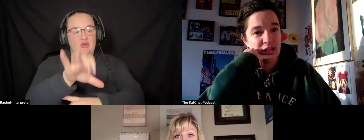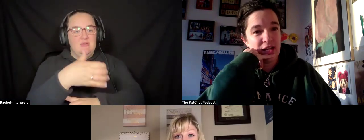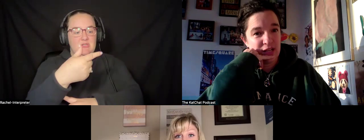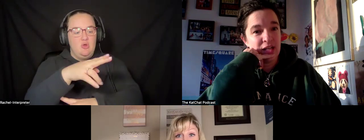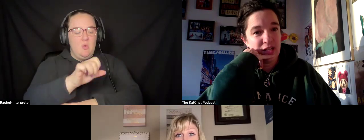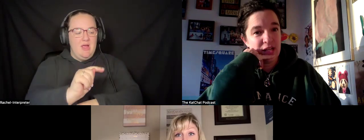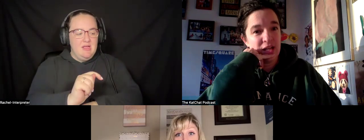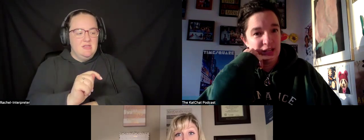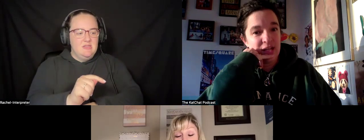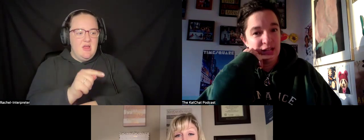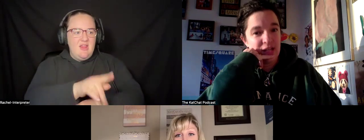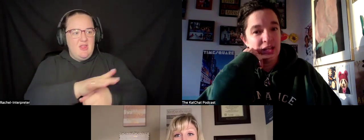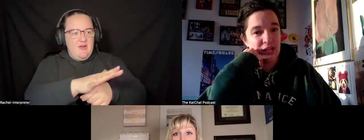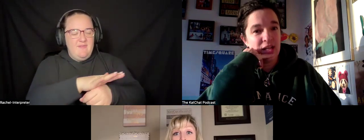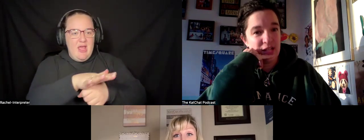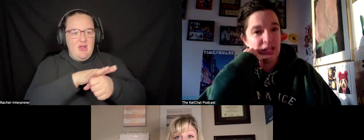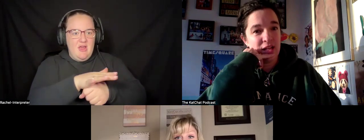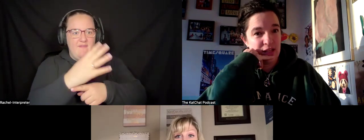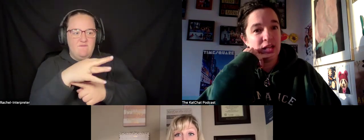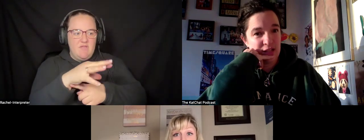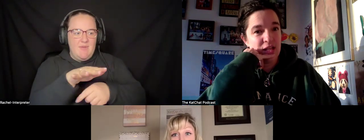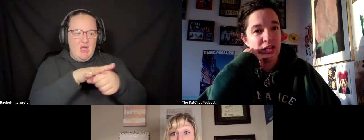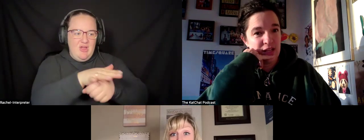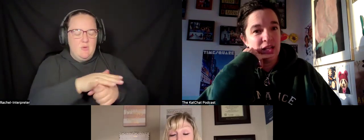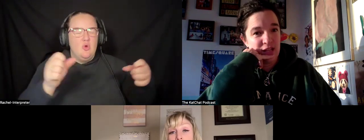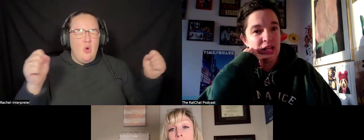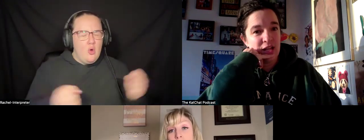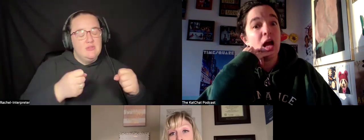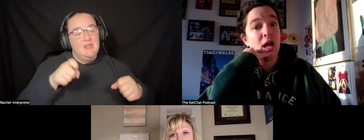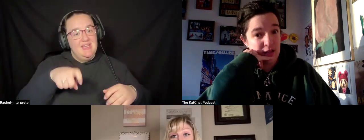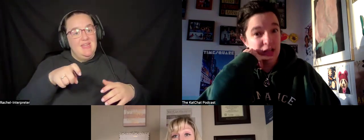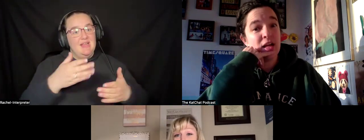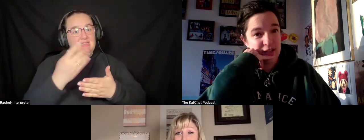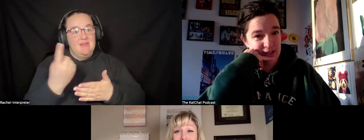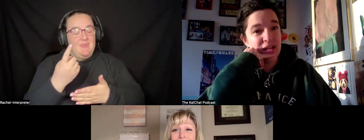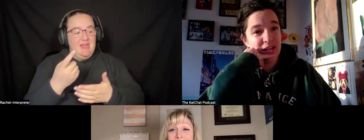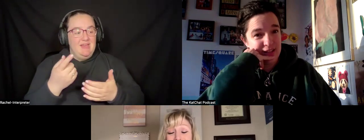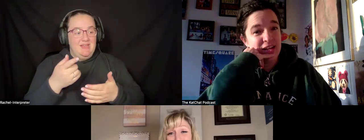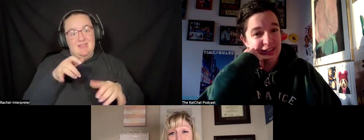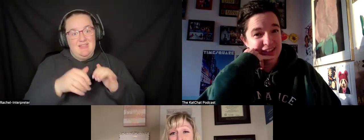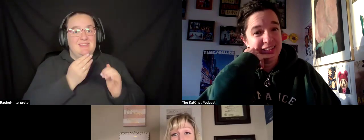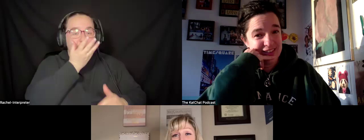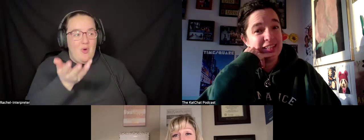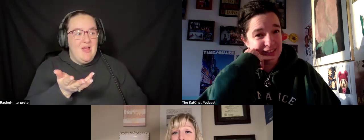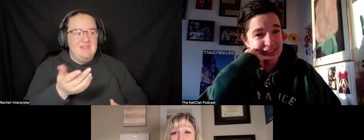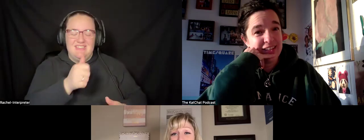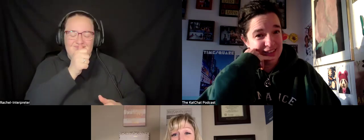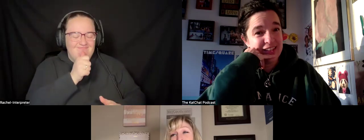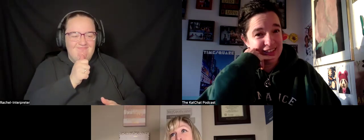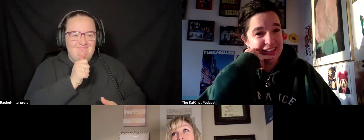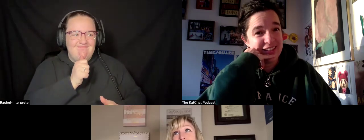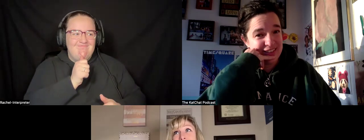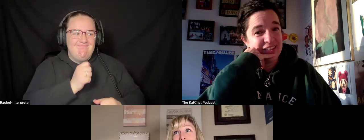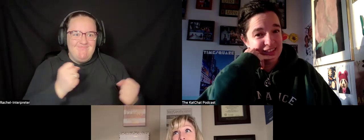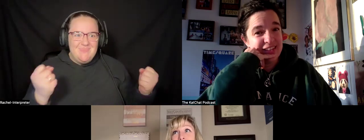like heated and insulated clothing or like just with things within their clothes, just to tolerate like all the ice caves